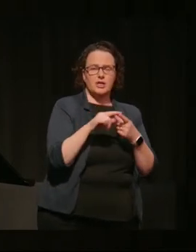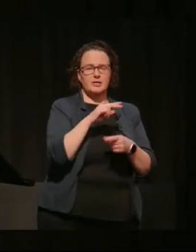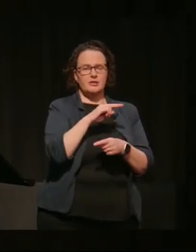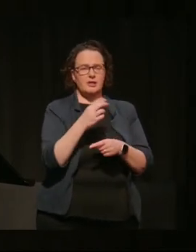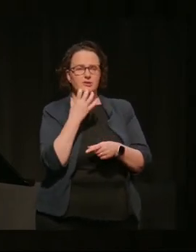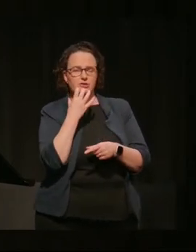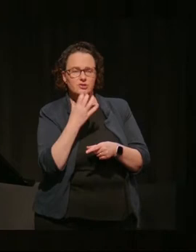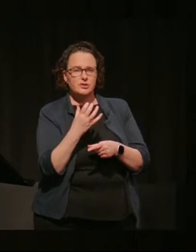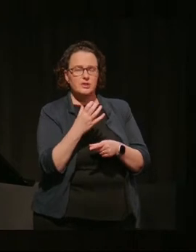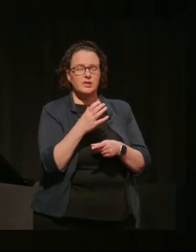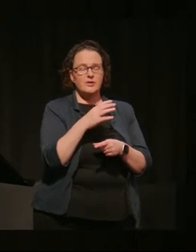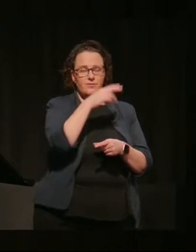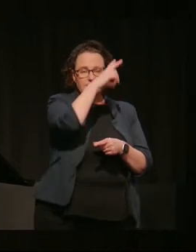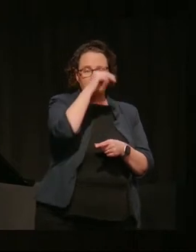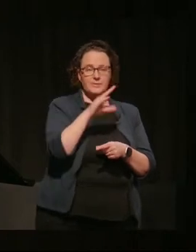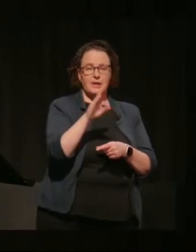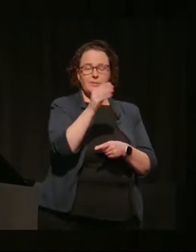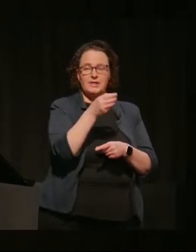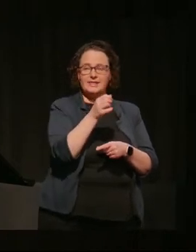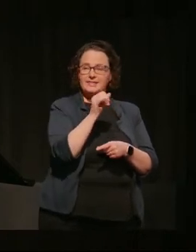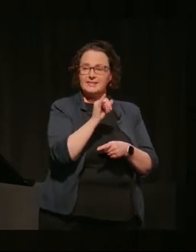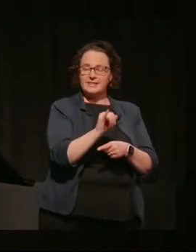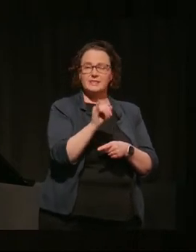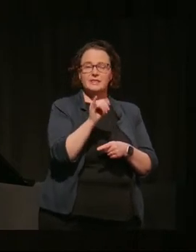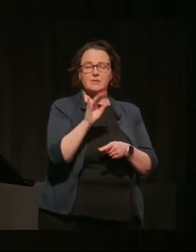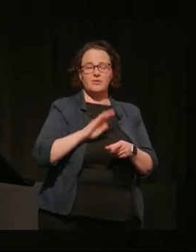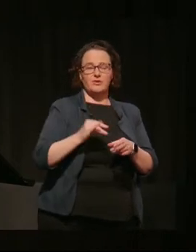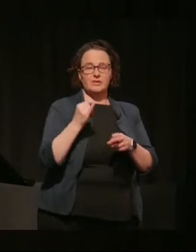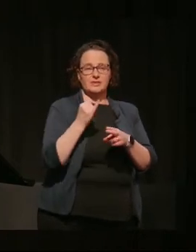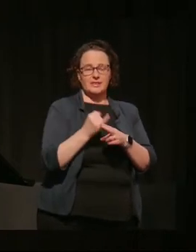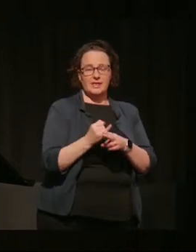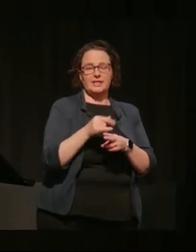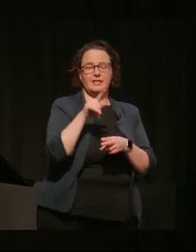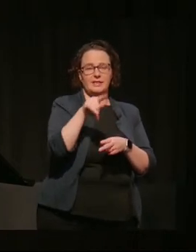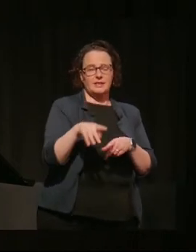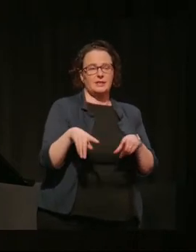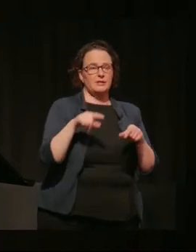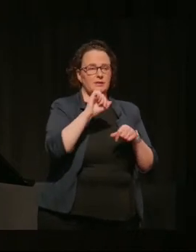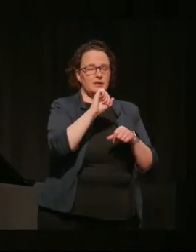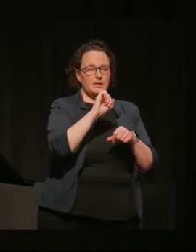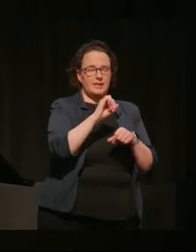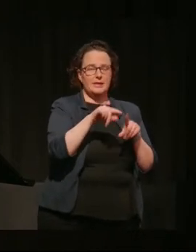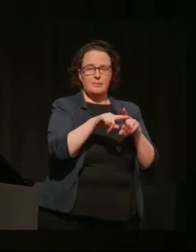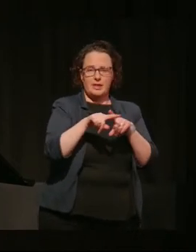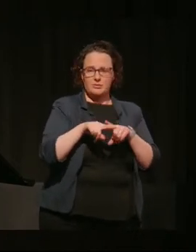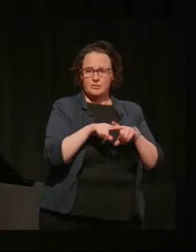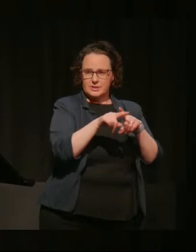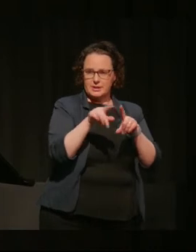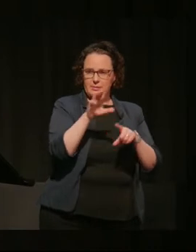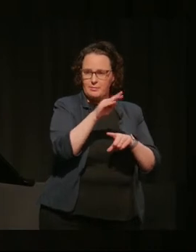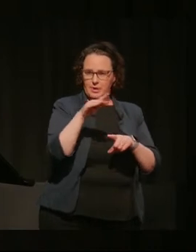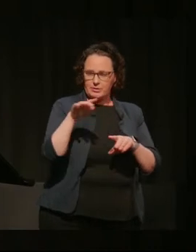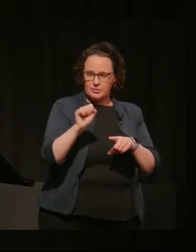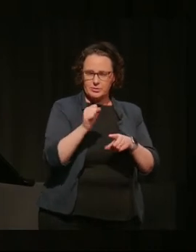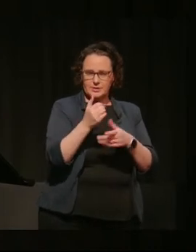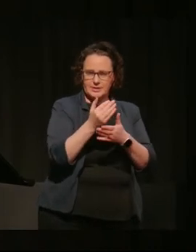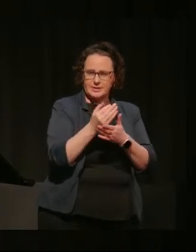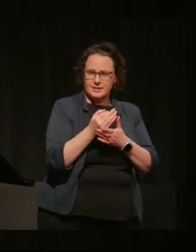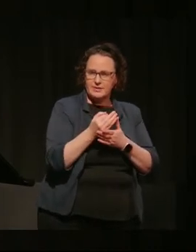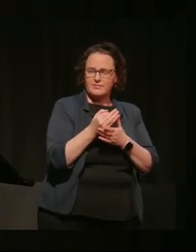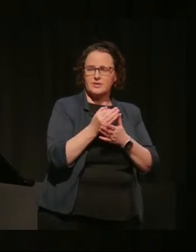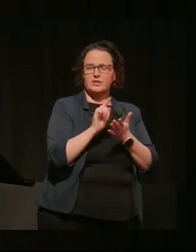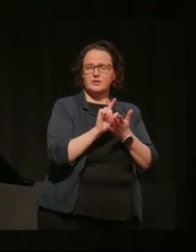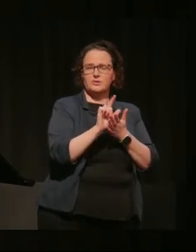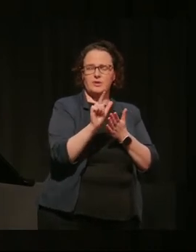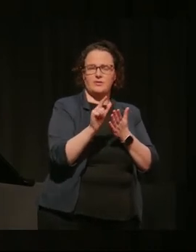such as the Bielski brothers, operating in Belarusia, who protected and saved some 1,200 Jews. The